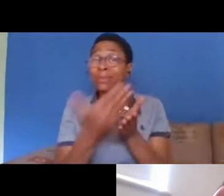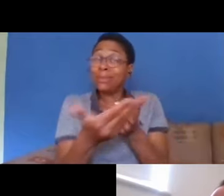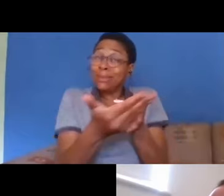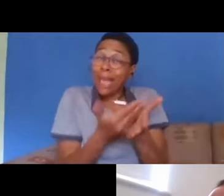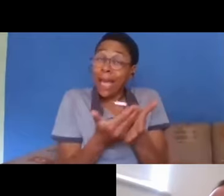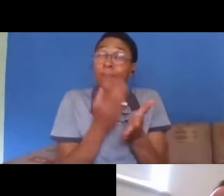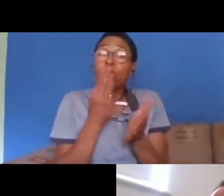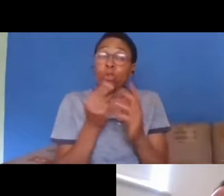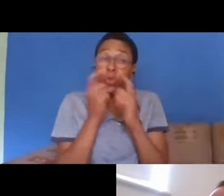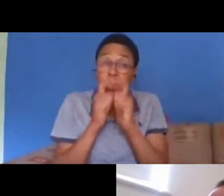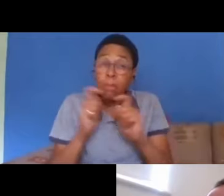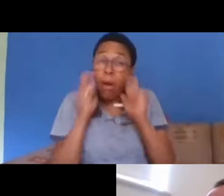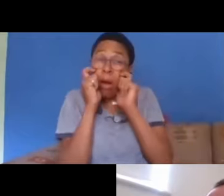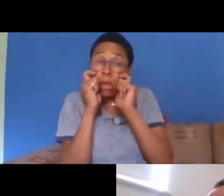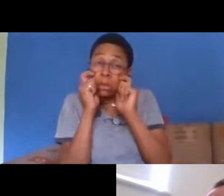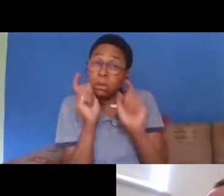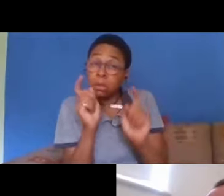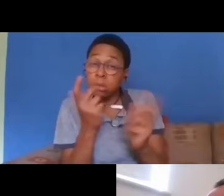that?